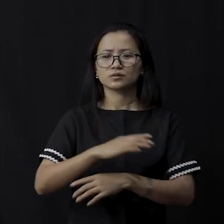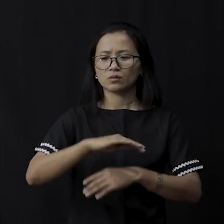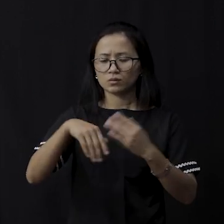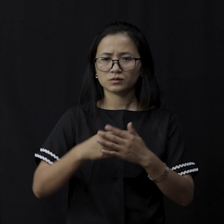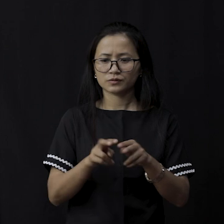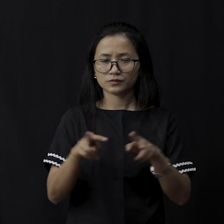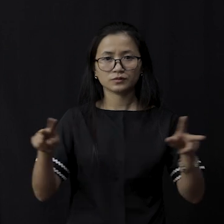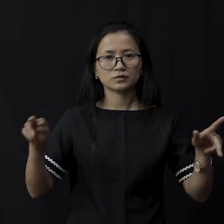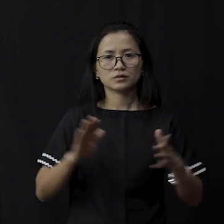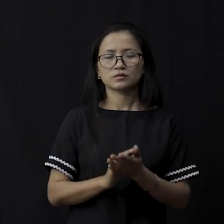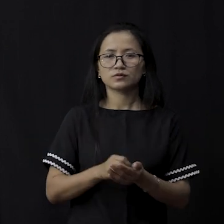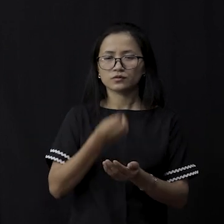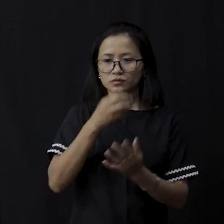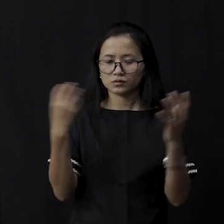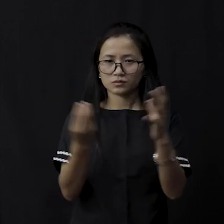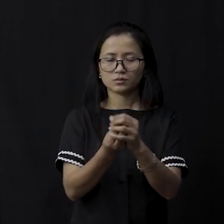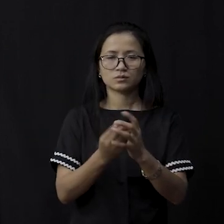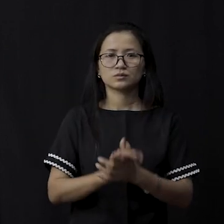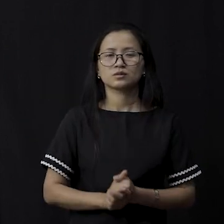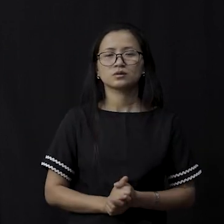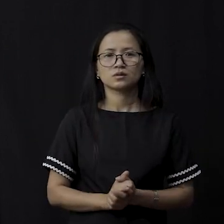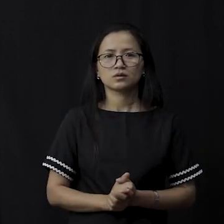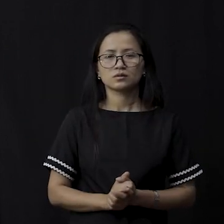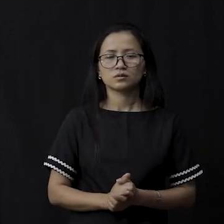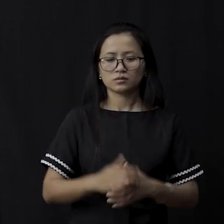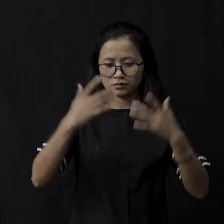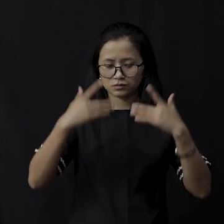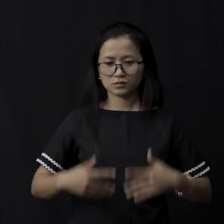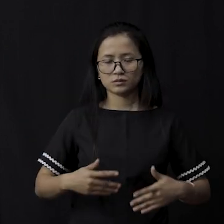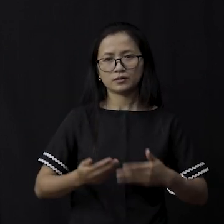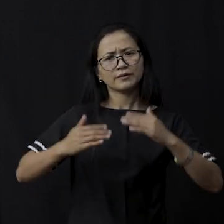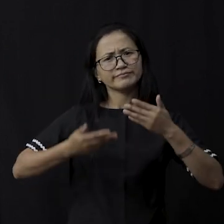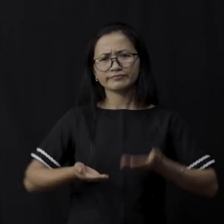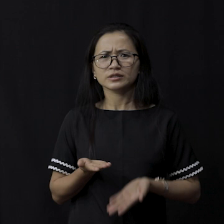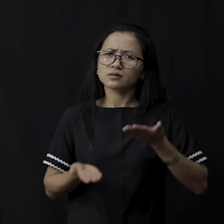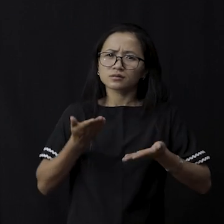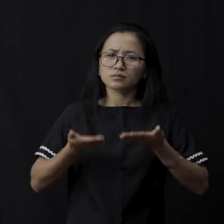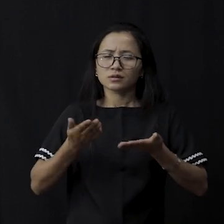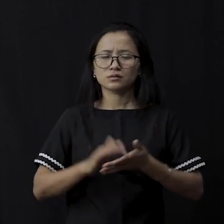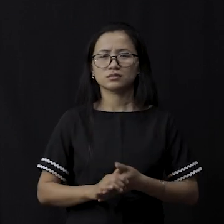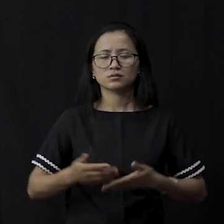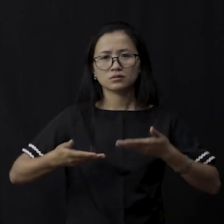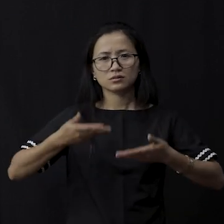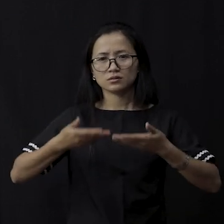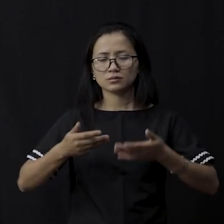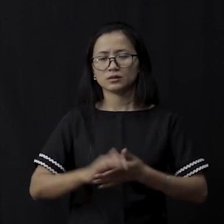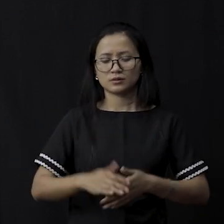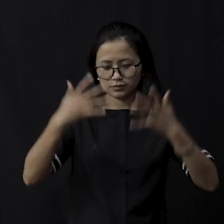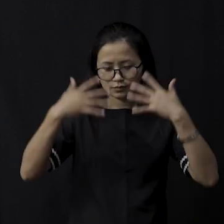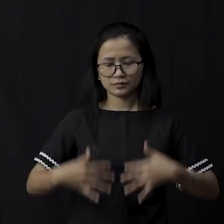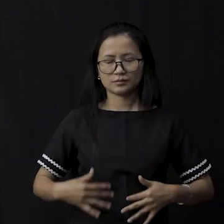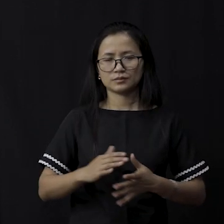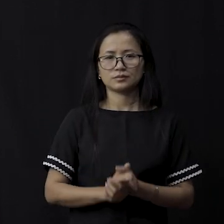all these different types of food groups. So this diet is known as a balanced diet, okay? So you should have a balanced